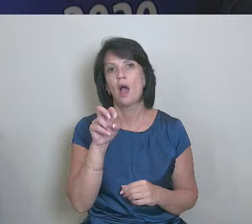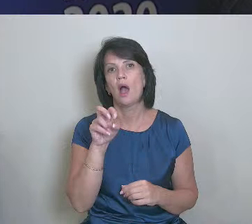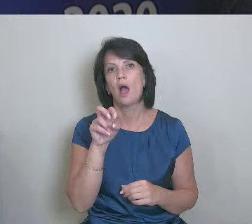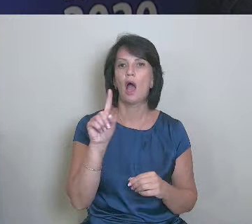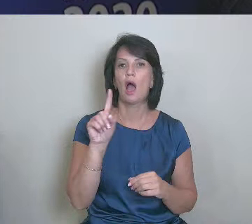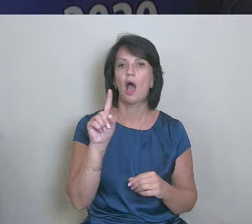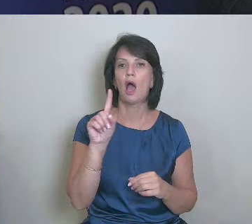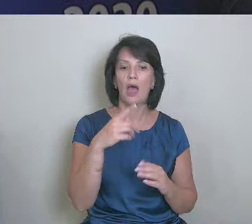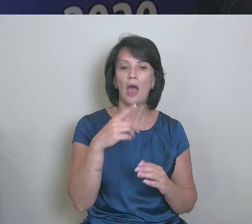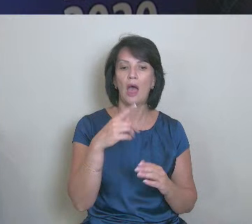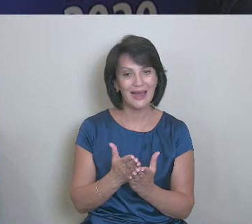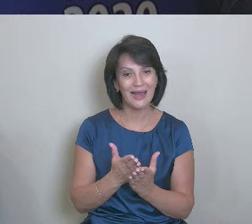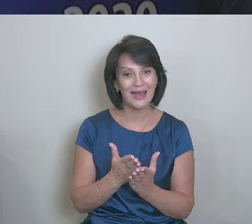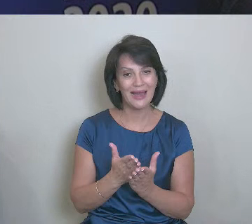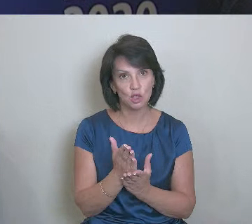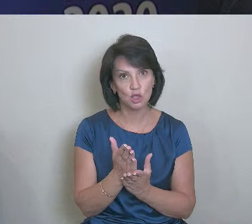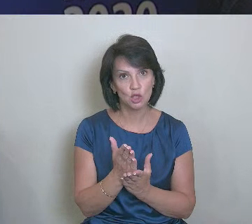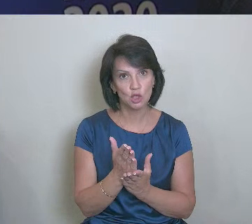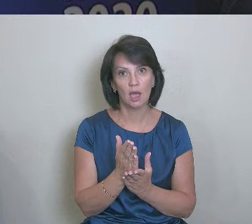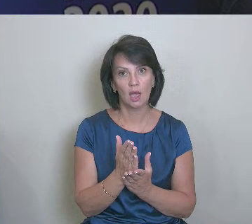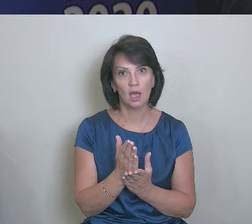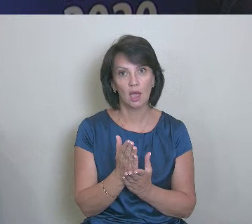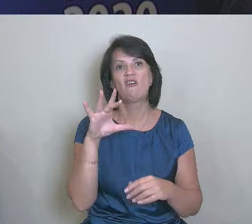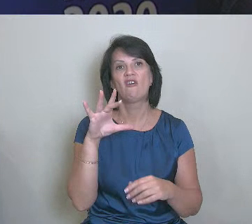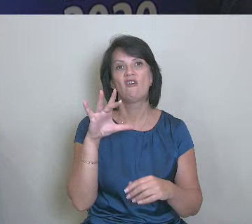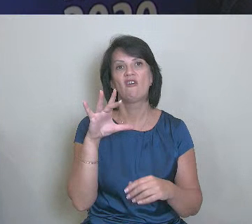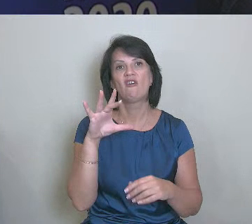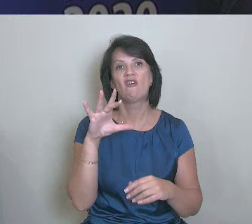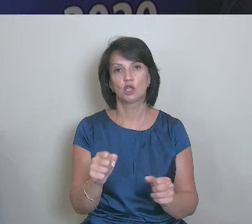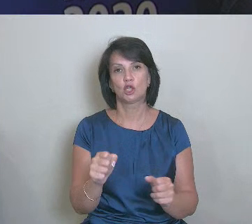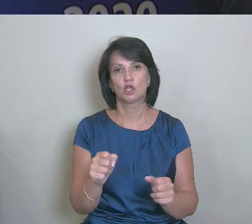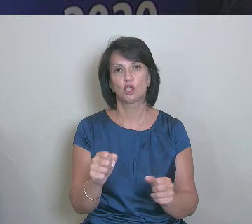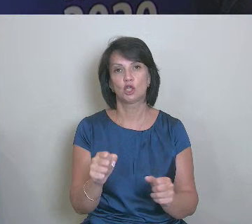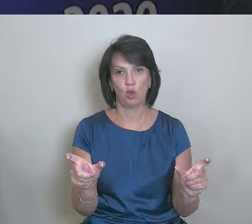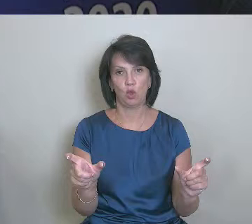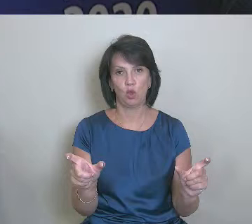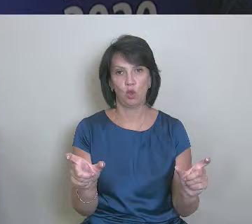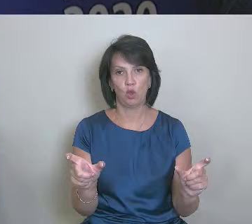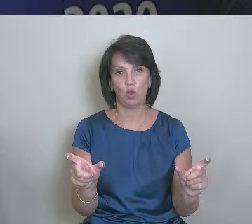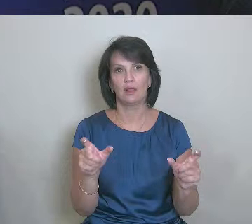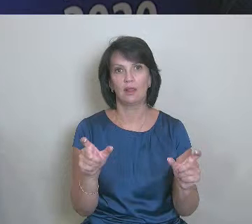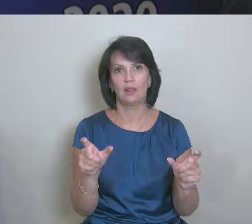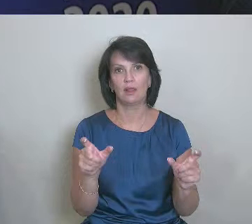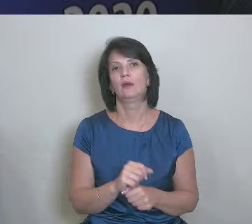a lot of issues, but there was one political issue which actually blocked